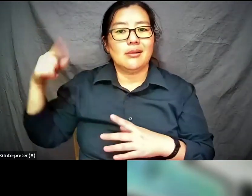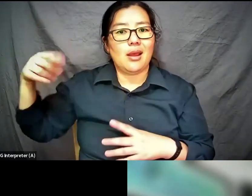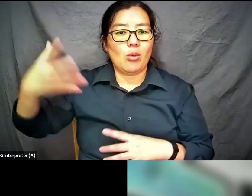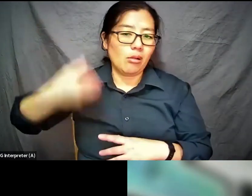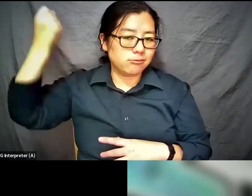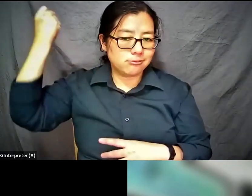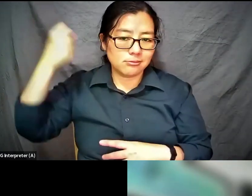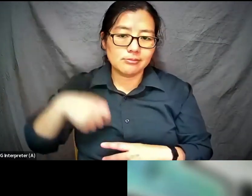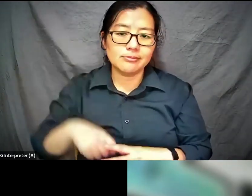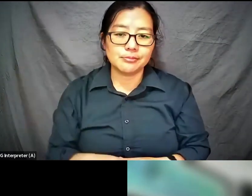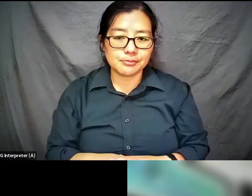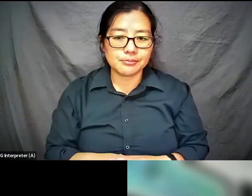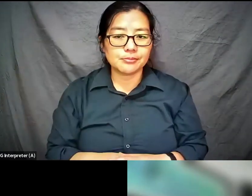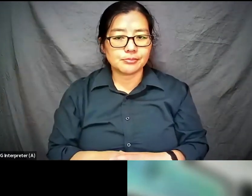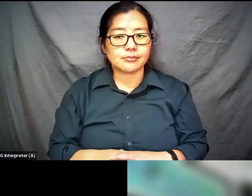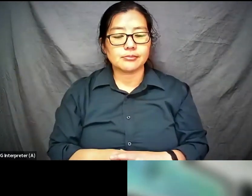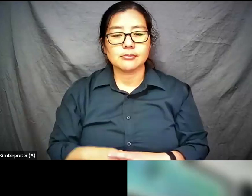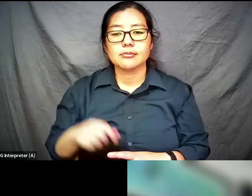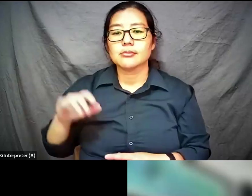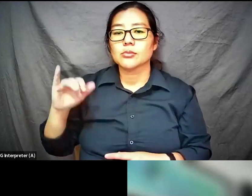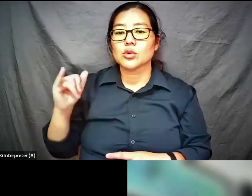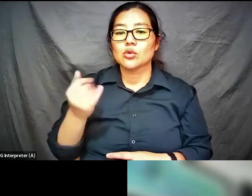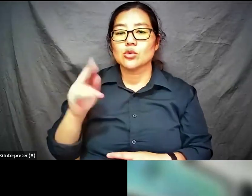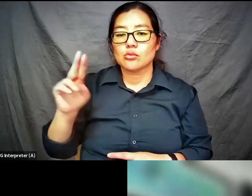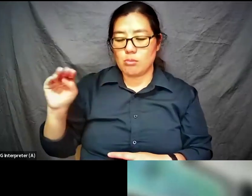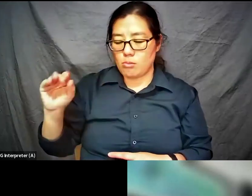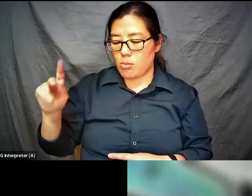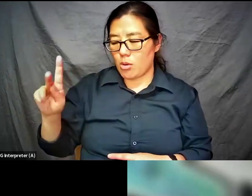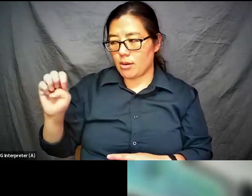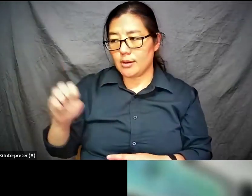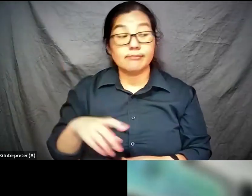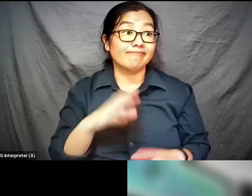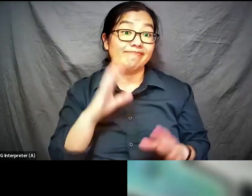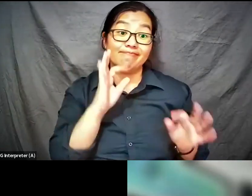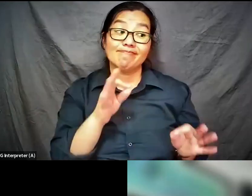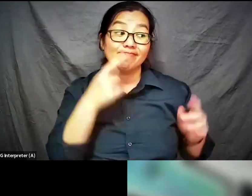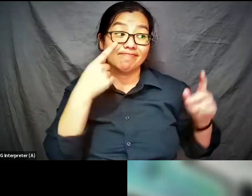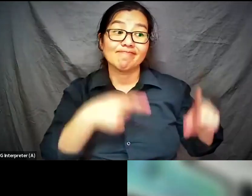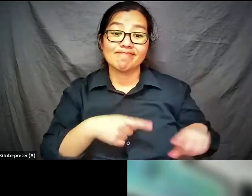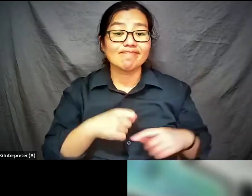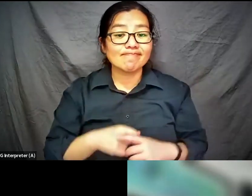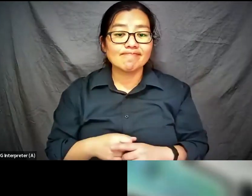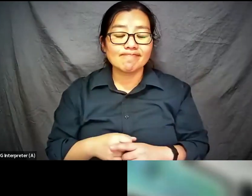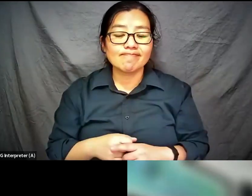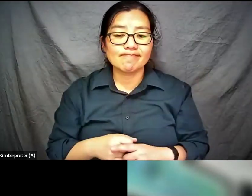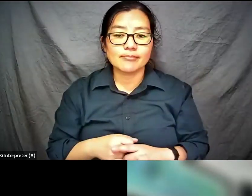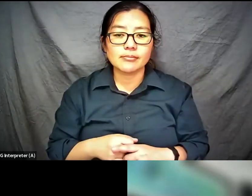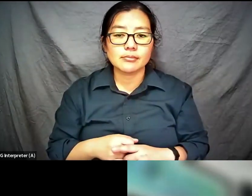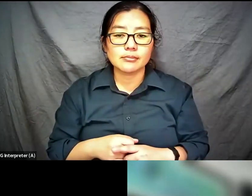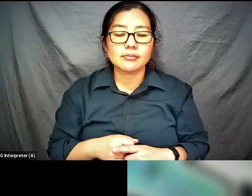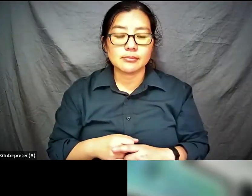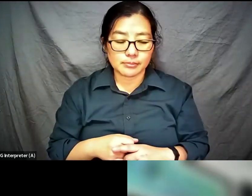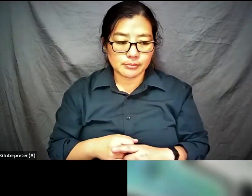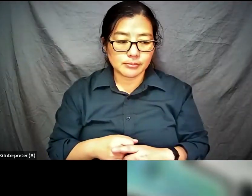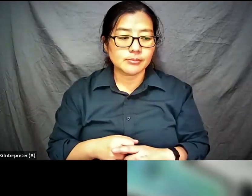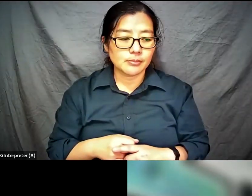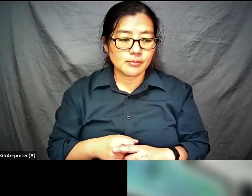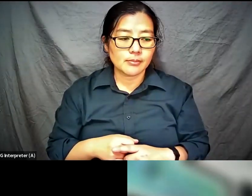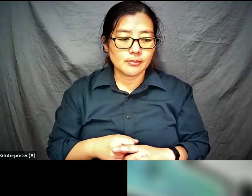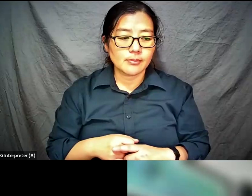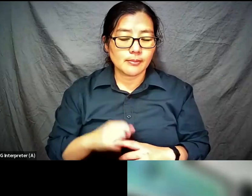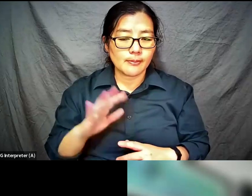easier being able to speak with people because I, first of all, had a focus group of the people that I would be interviewing where